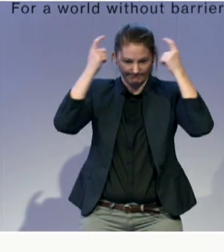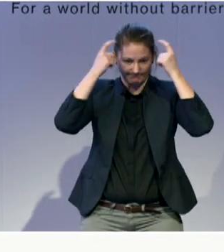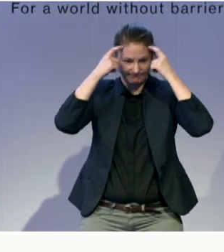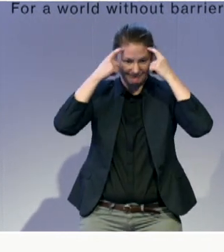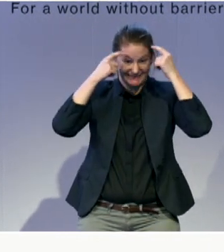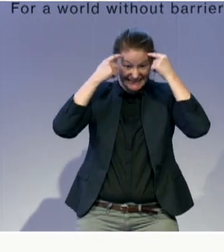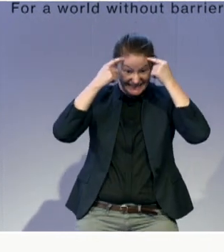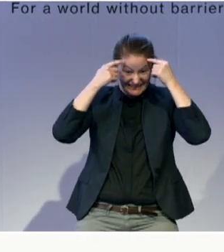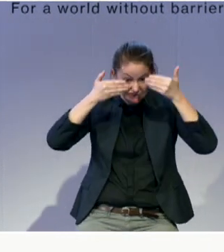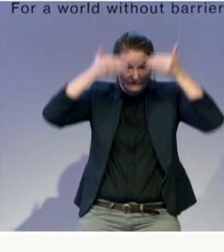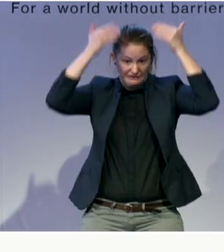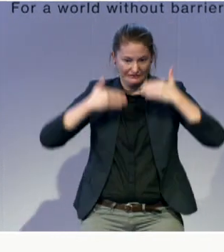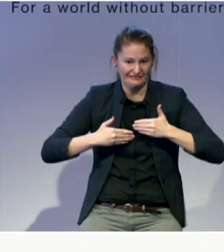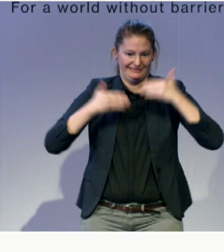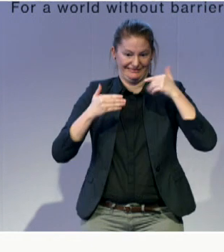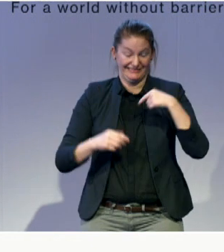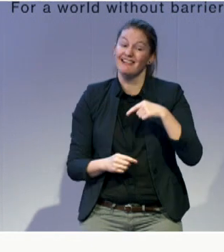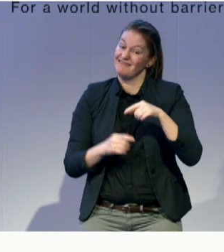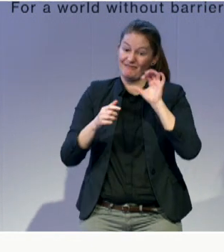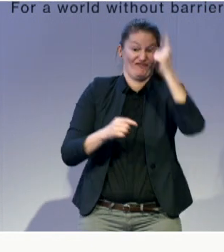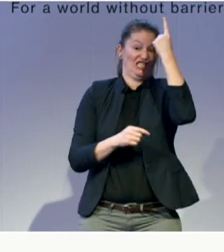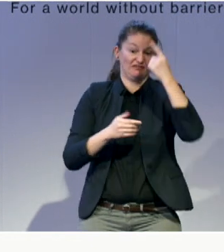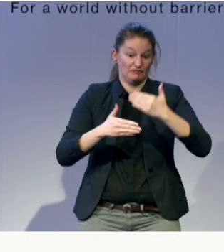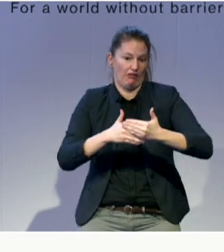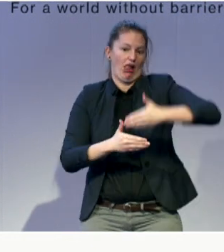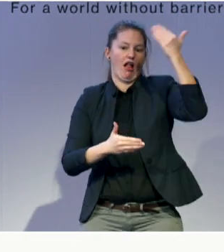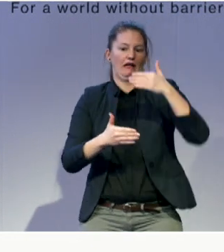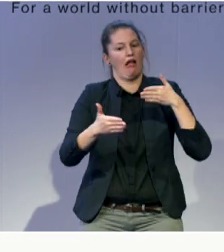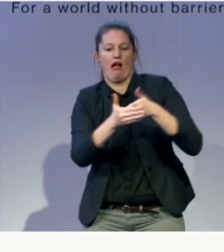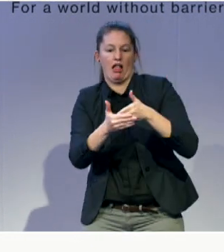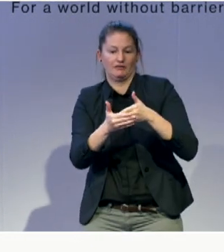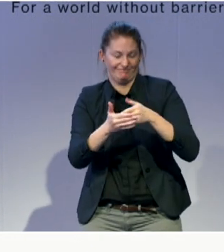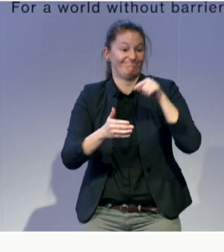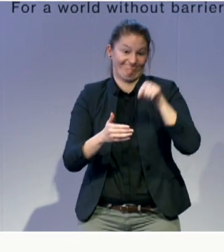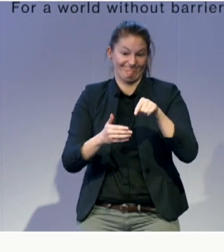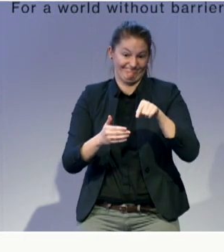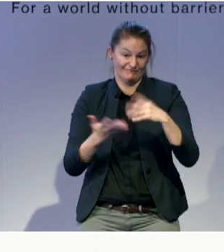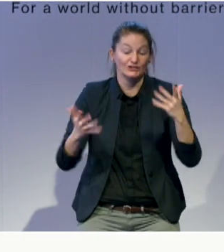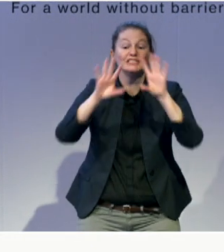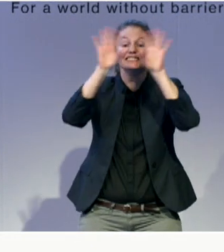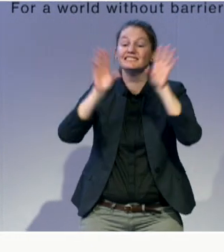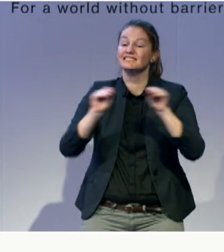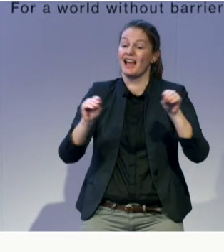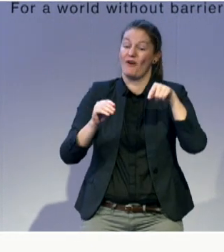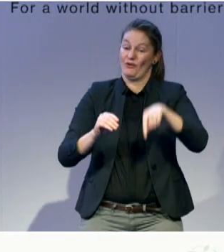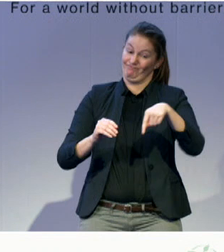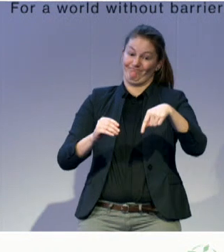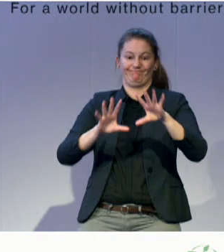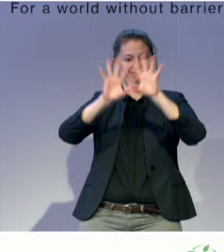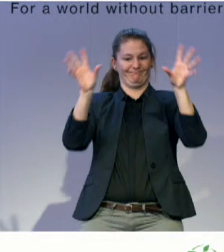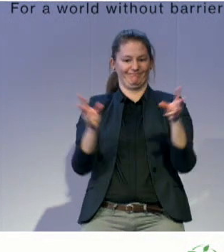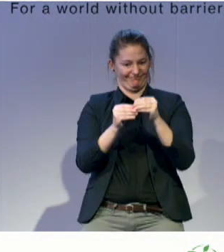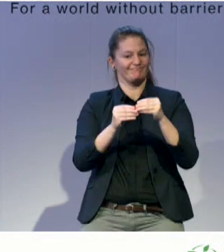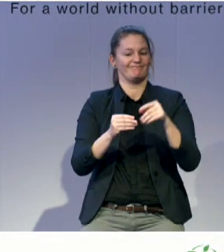and yes, even in religions. I have a cartoon which I'd like to bring up if it works correctly